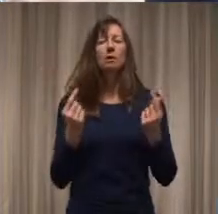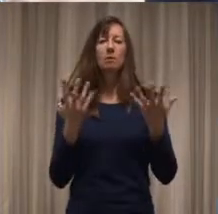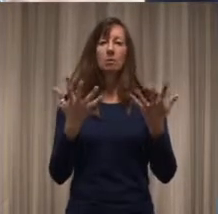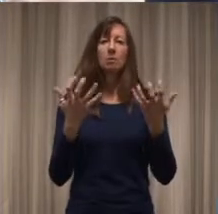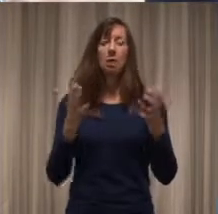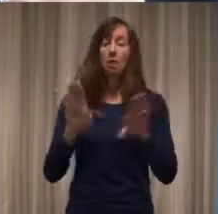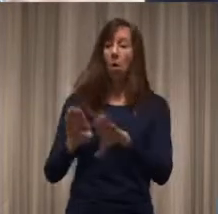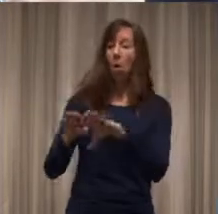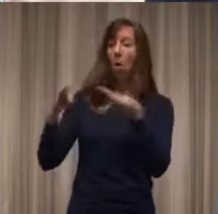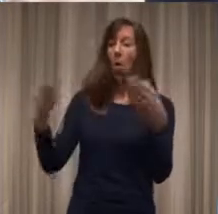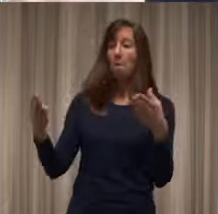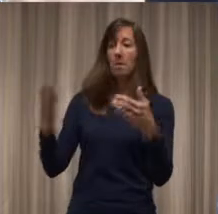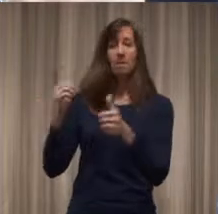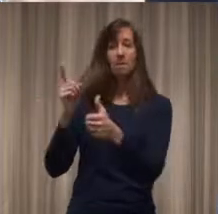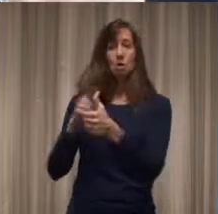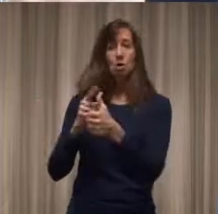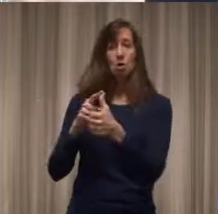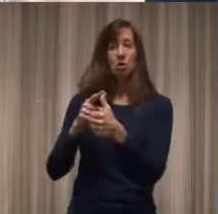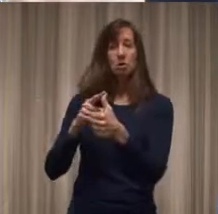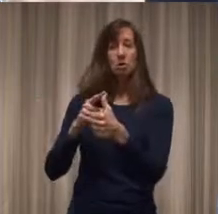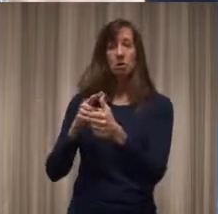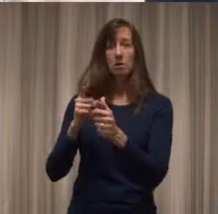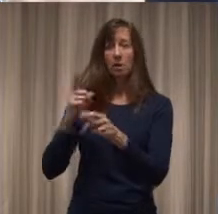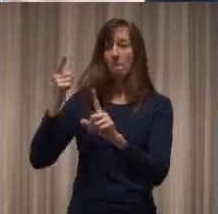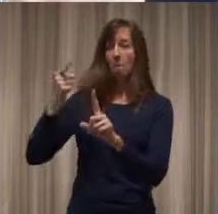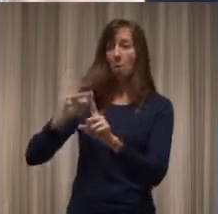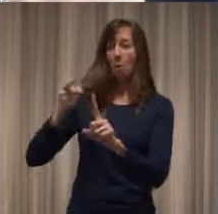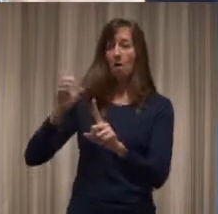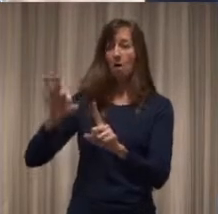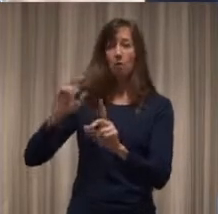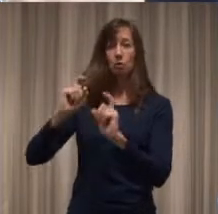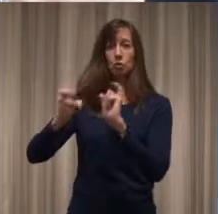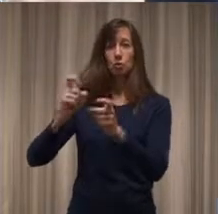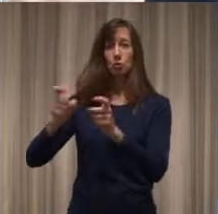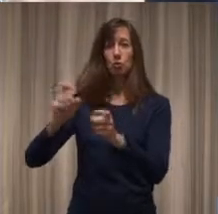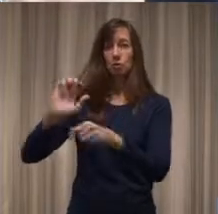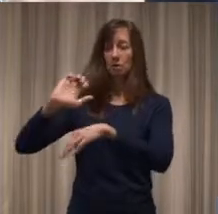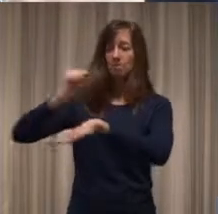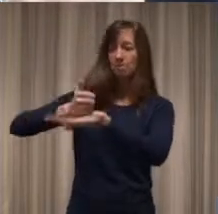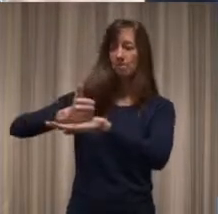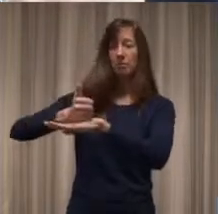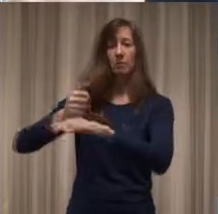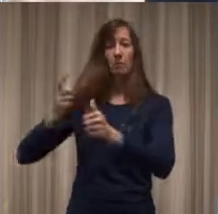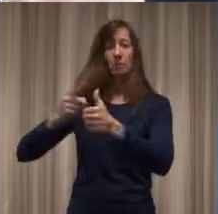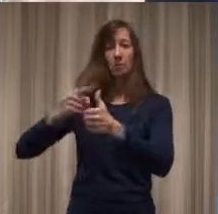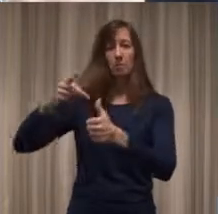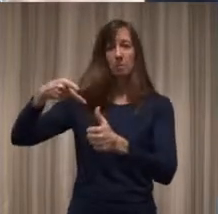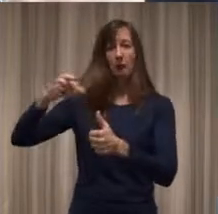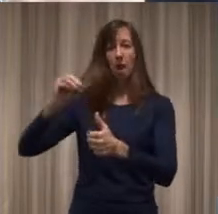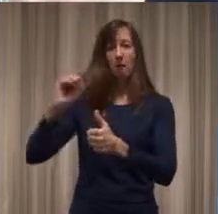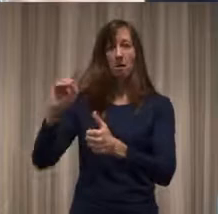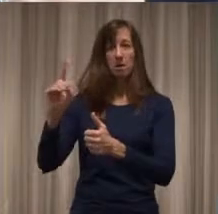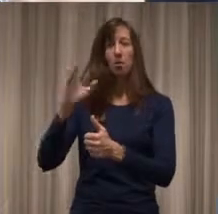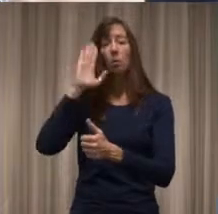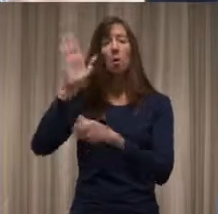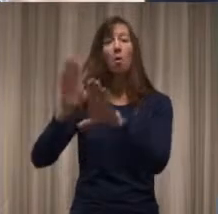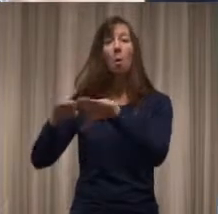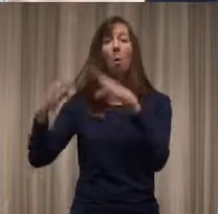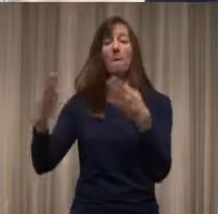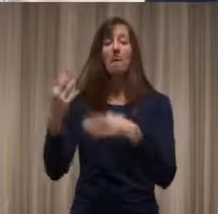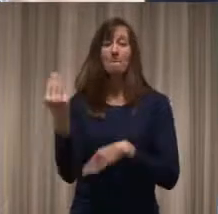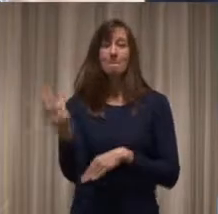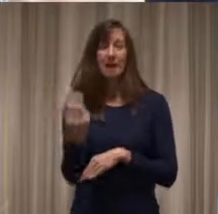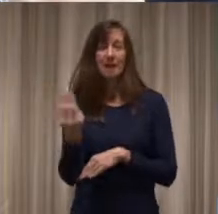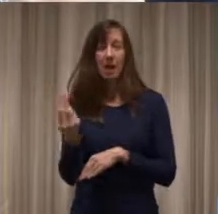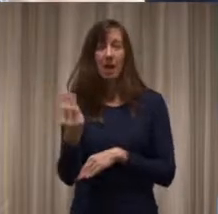dispensing site on Monday. If you could see how smoothly that operation was running, even